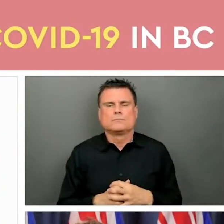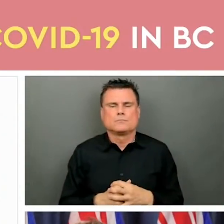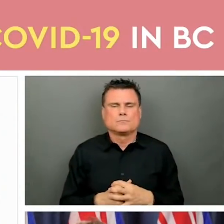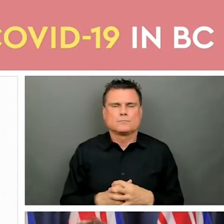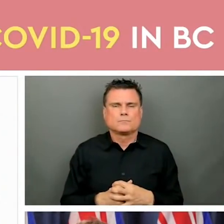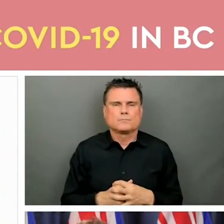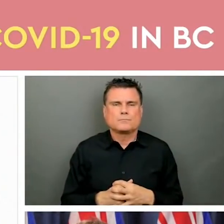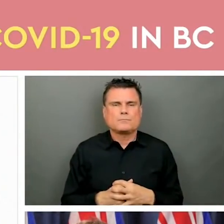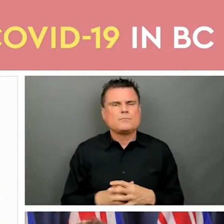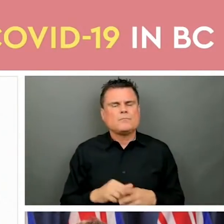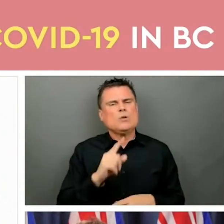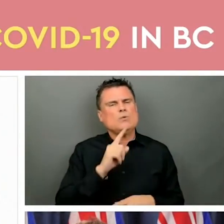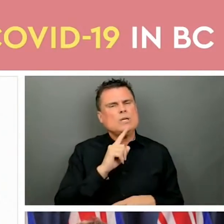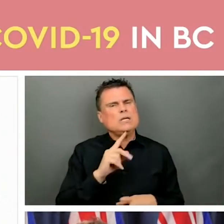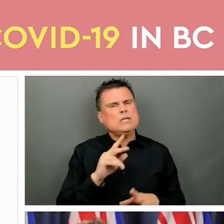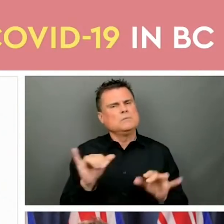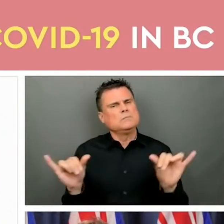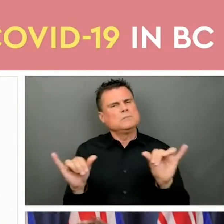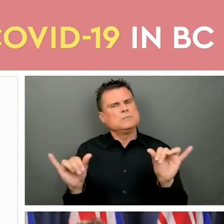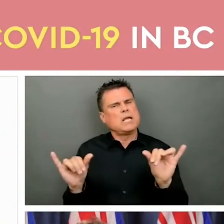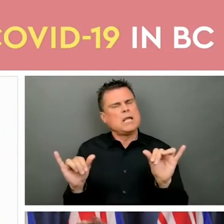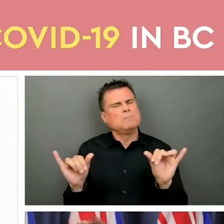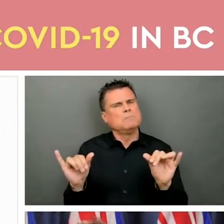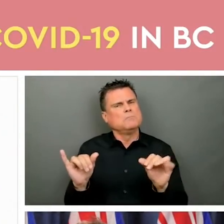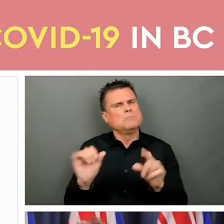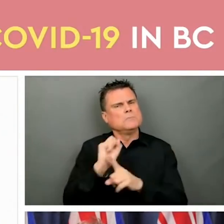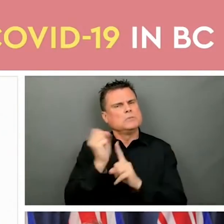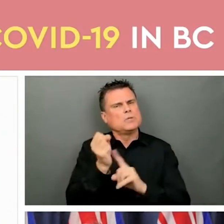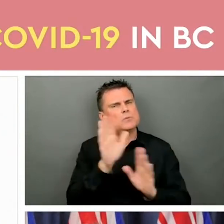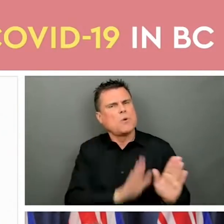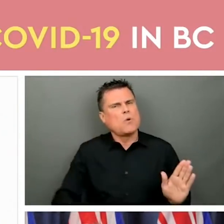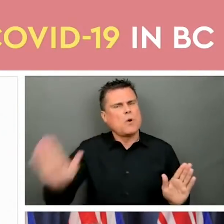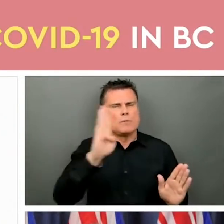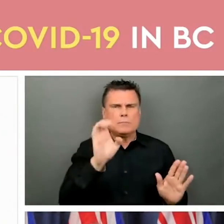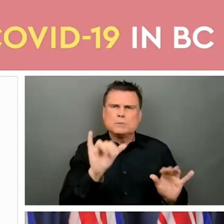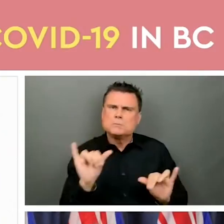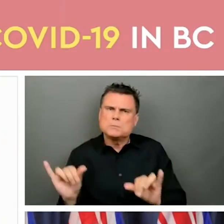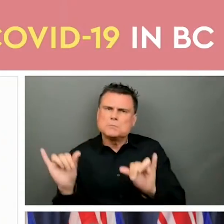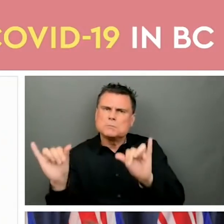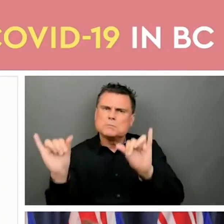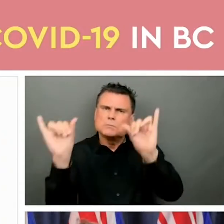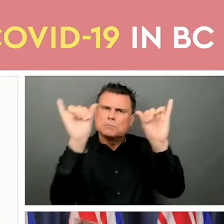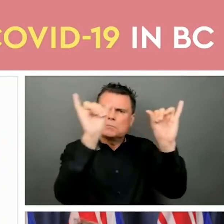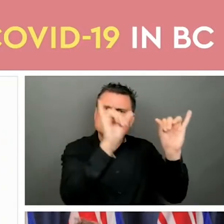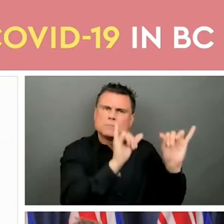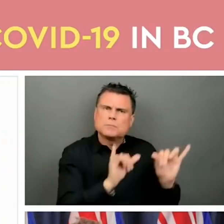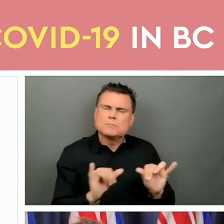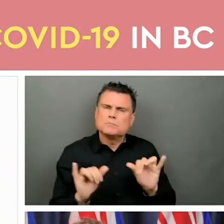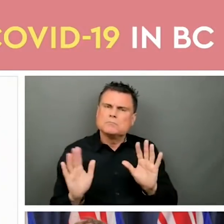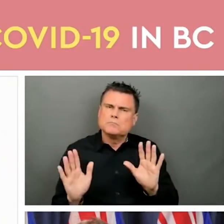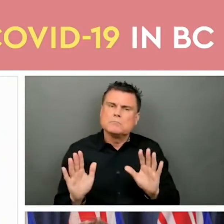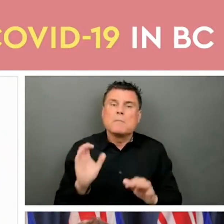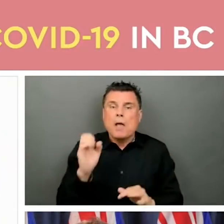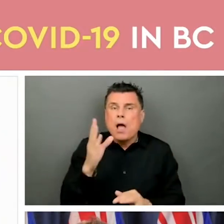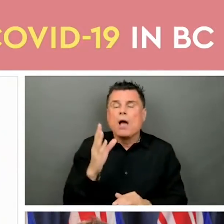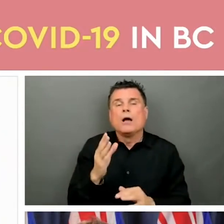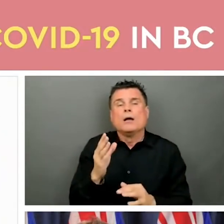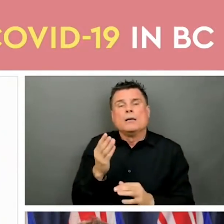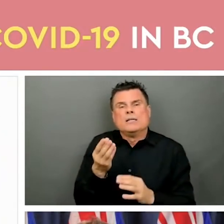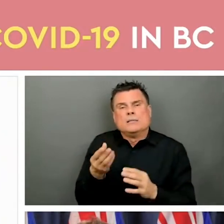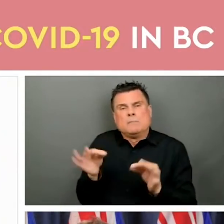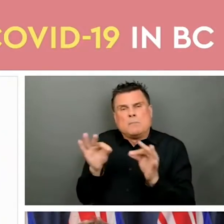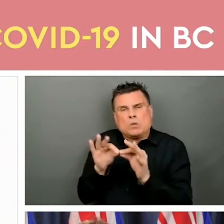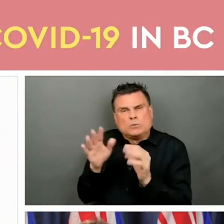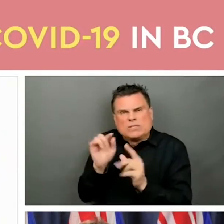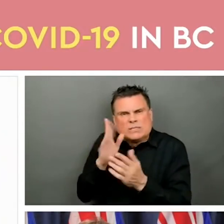BC, the pandemic is keenly felt at important acute care hospitals across the province. And secondly, what the Premier has